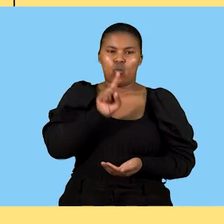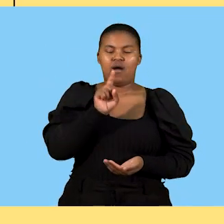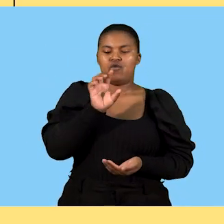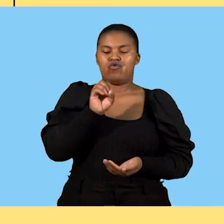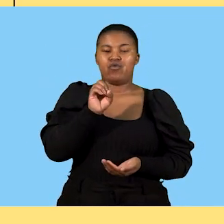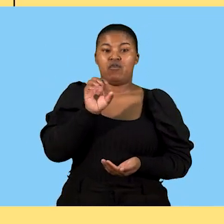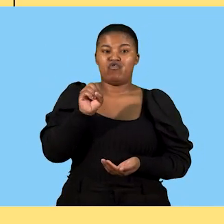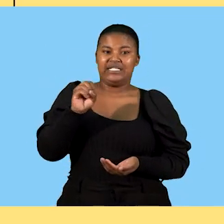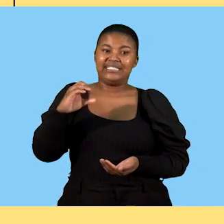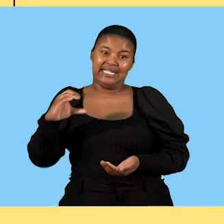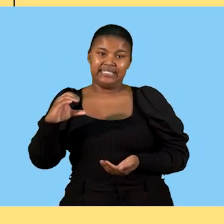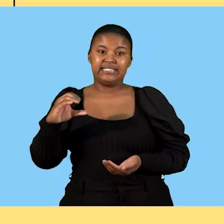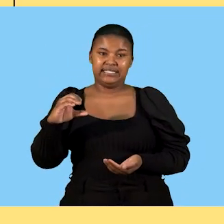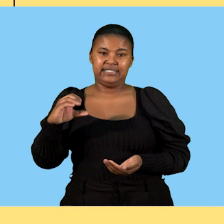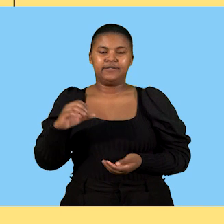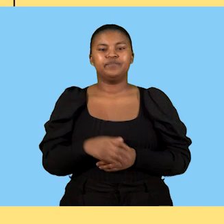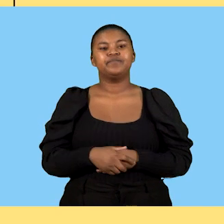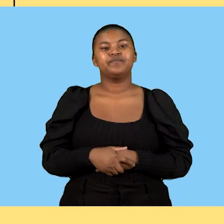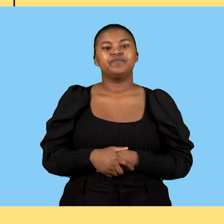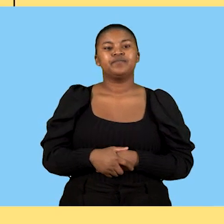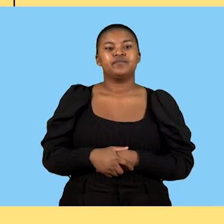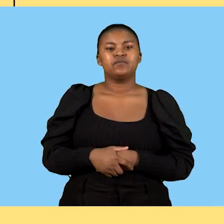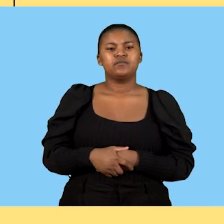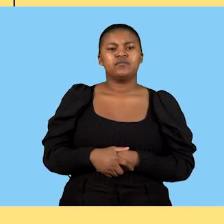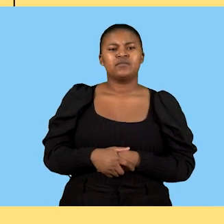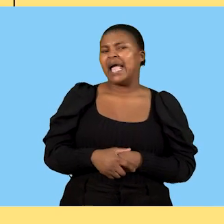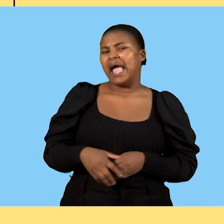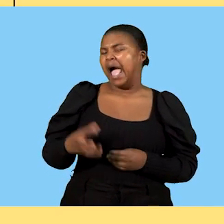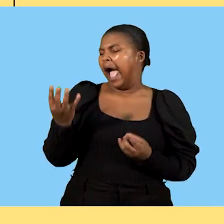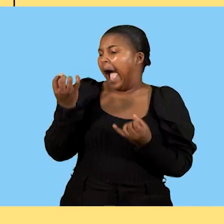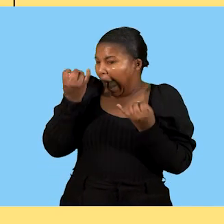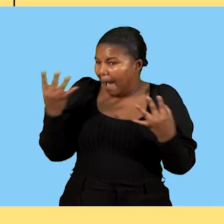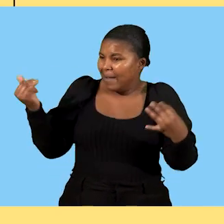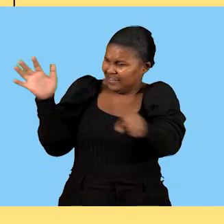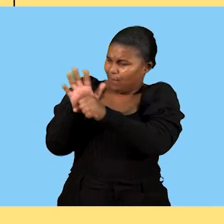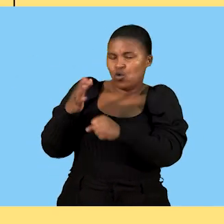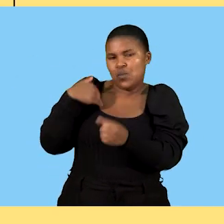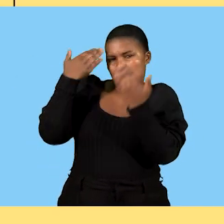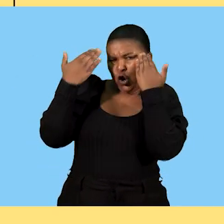is represented by 100 cents. And the amount we don't know.